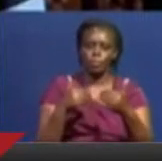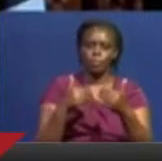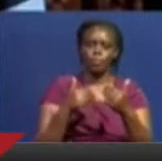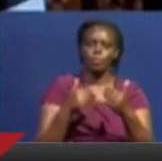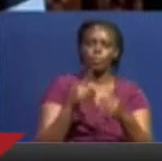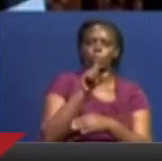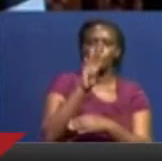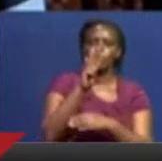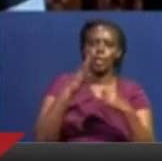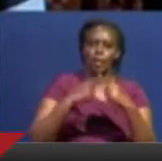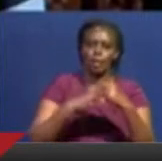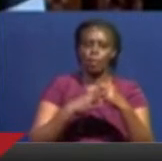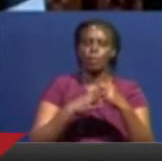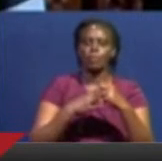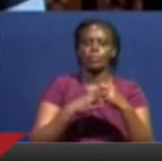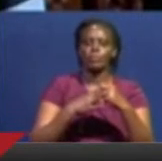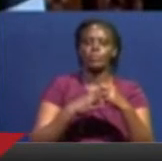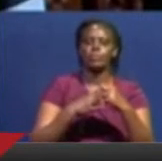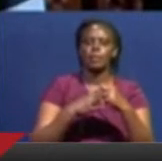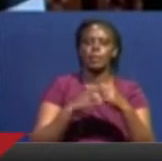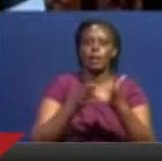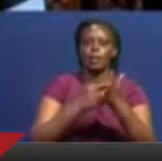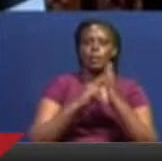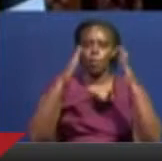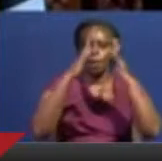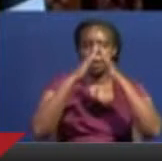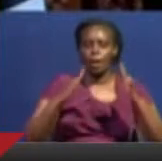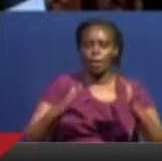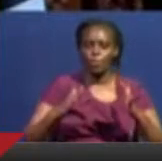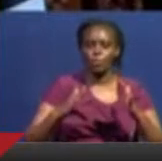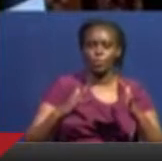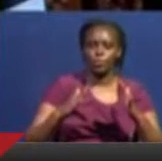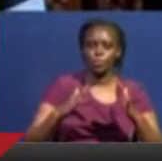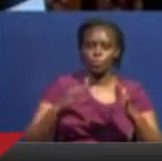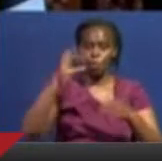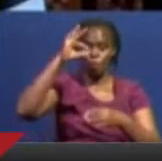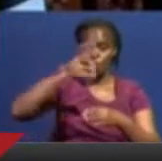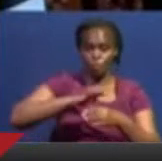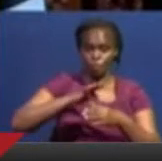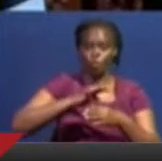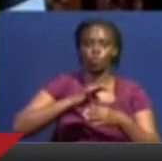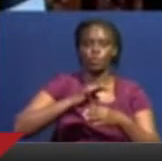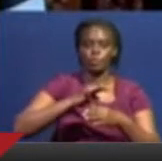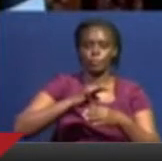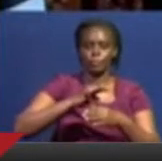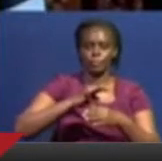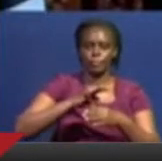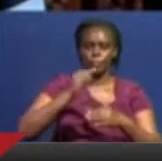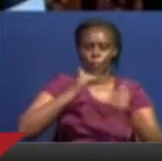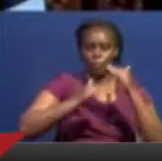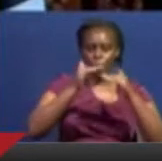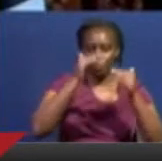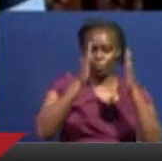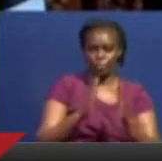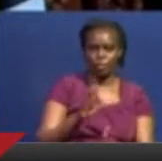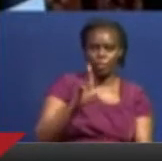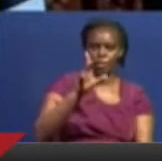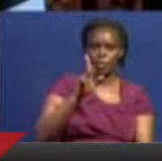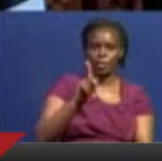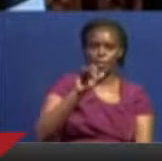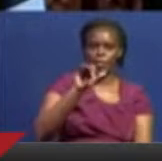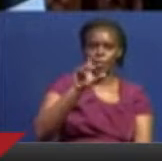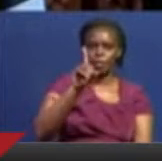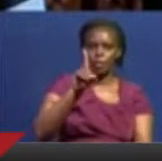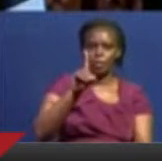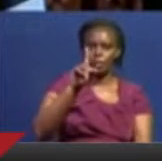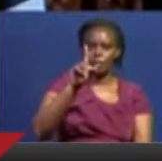Article 149(1) of the Constitution requires the House to take a vote on the nomination of Professor Kithure Kindiki, EGH, to fill